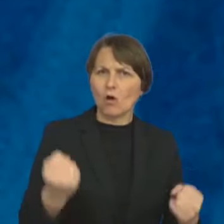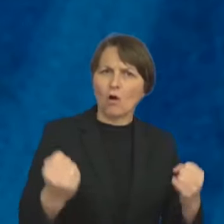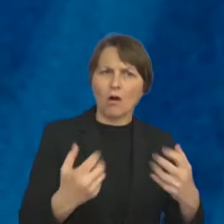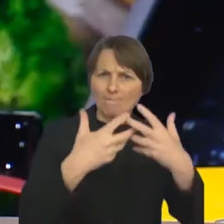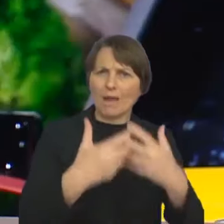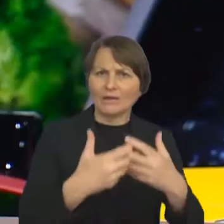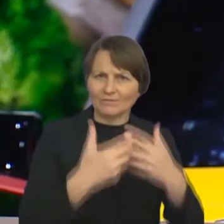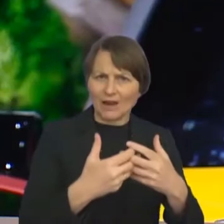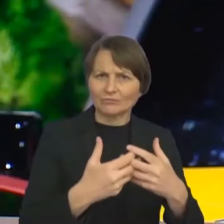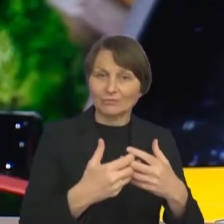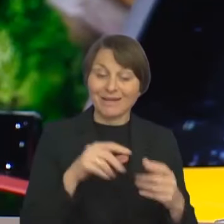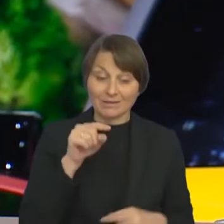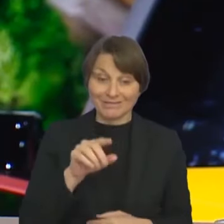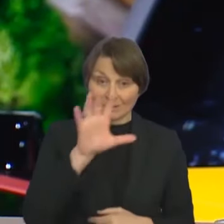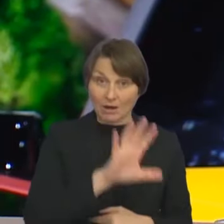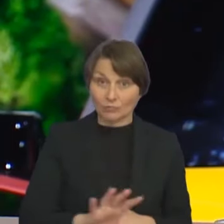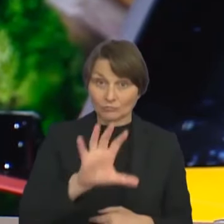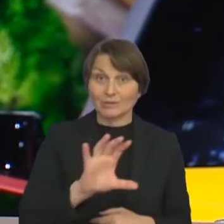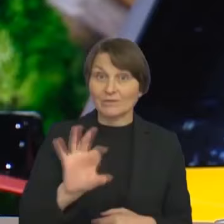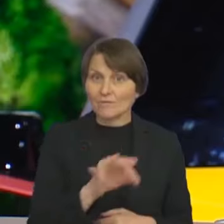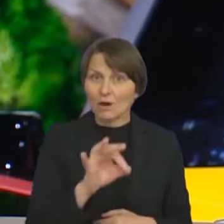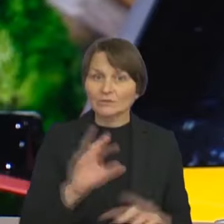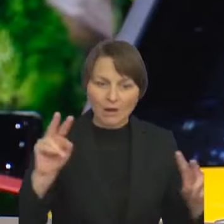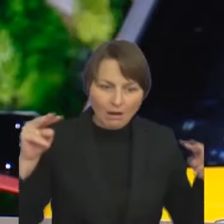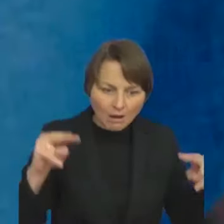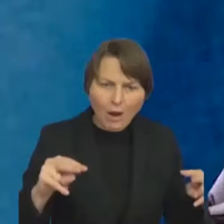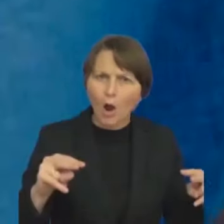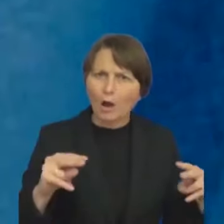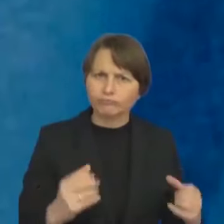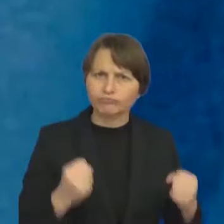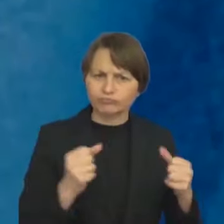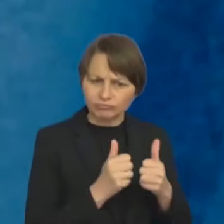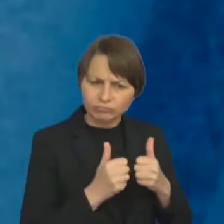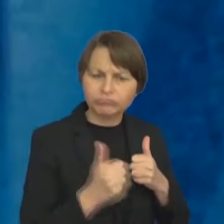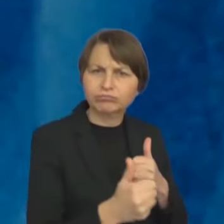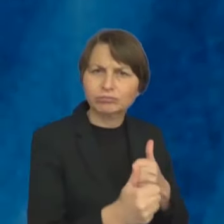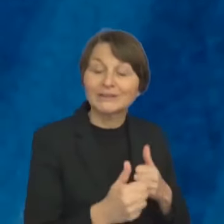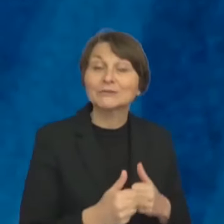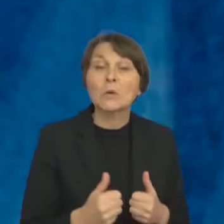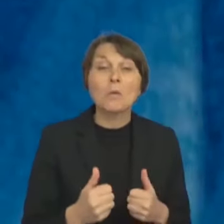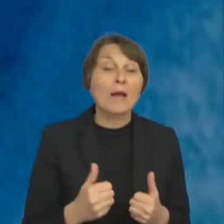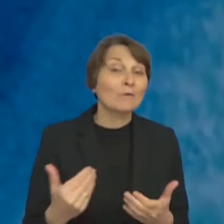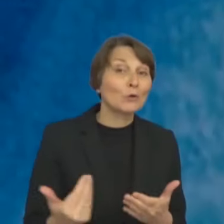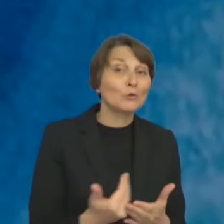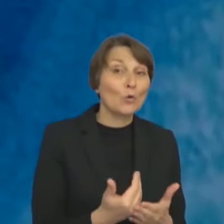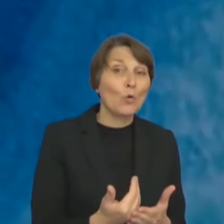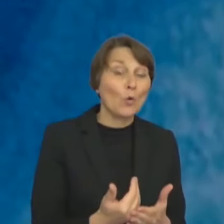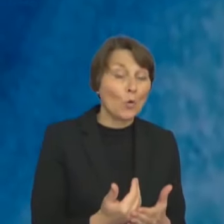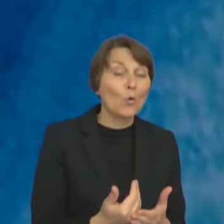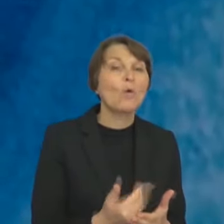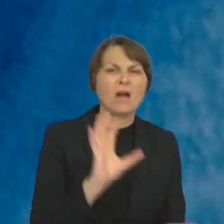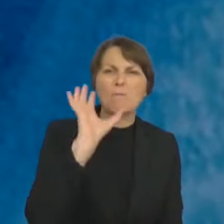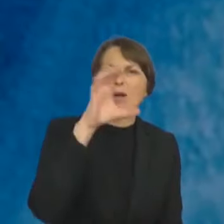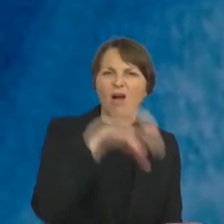this orientations we've decided to take with the new plants that we are going to load up